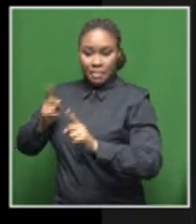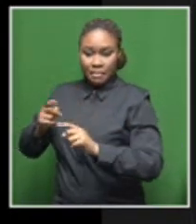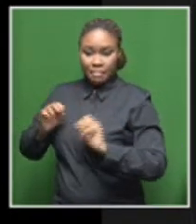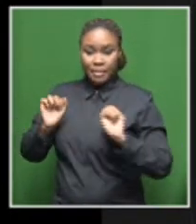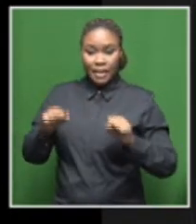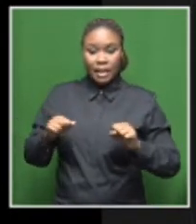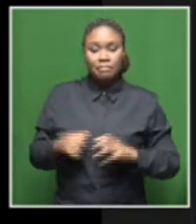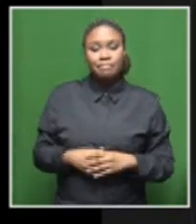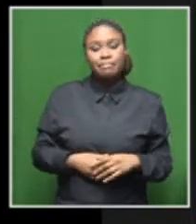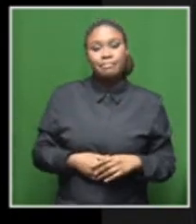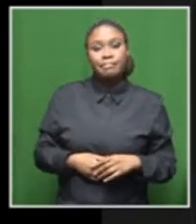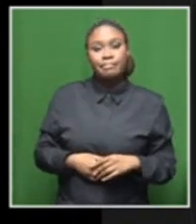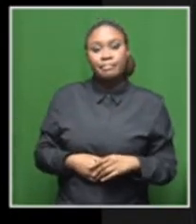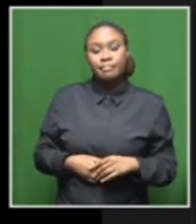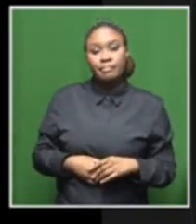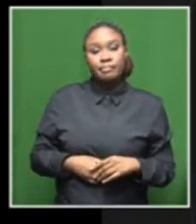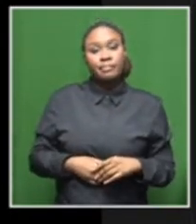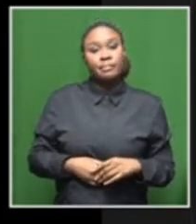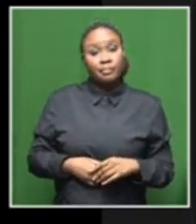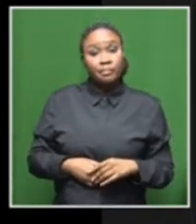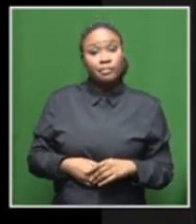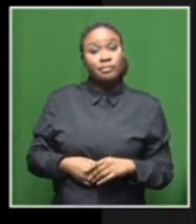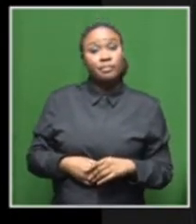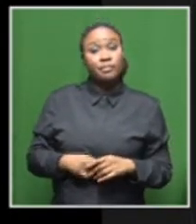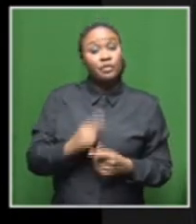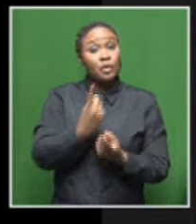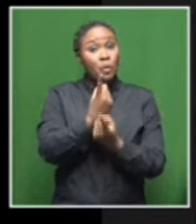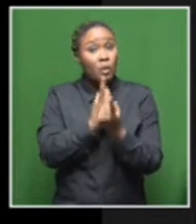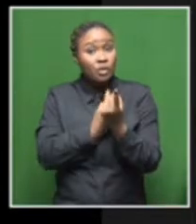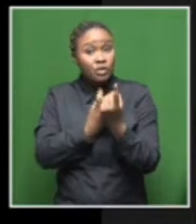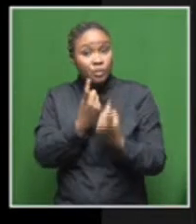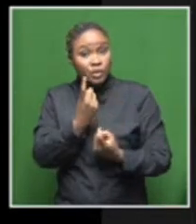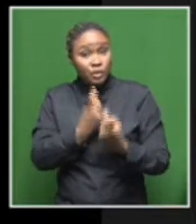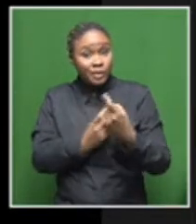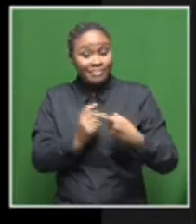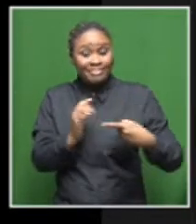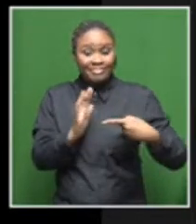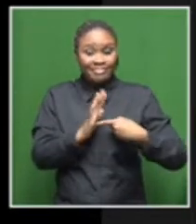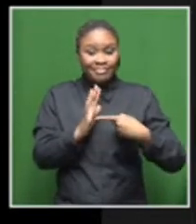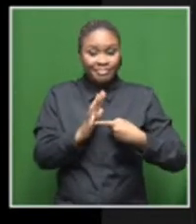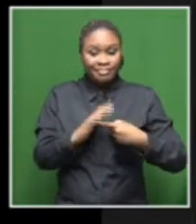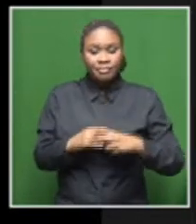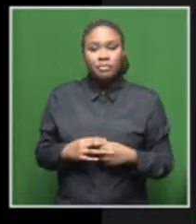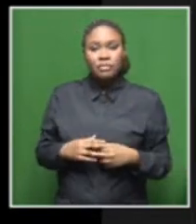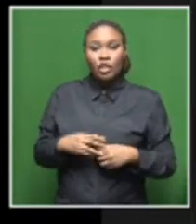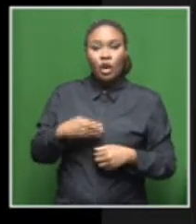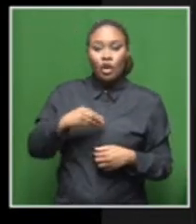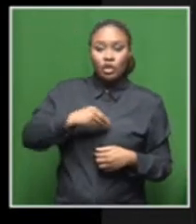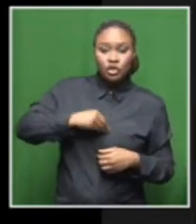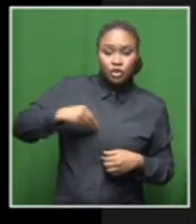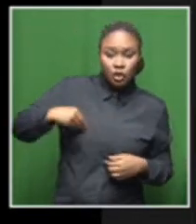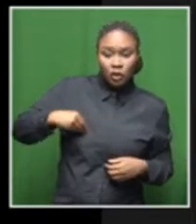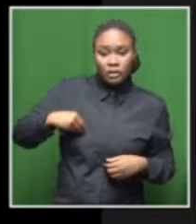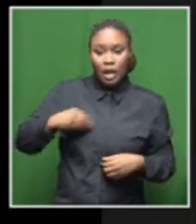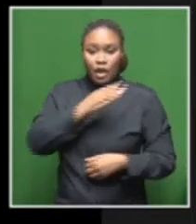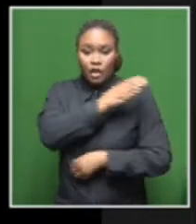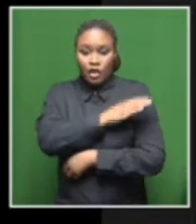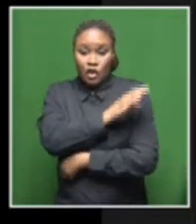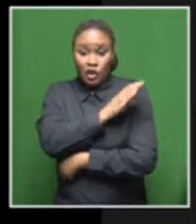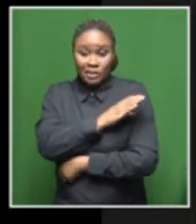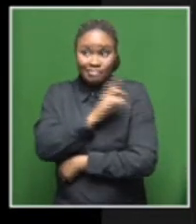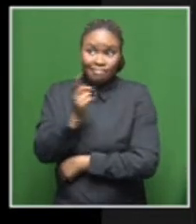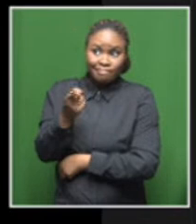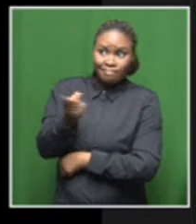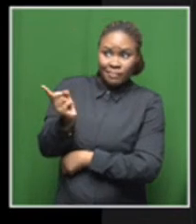batch of questions read as follows. When will the healthcare workers be given opportunity to get